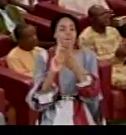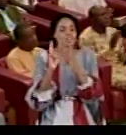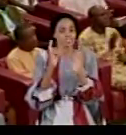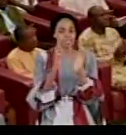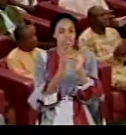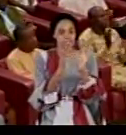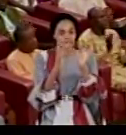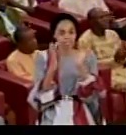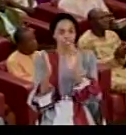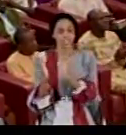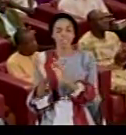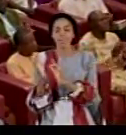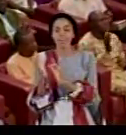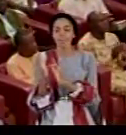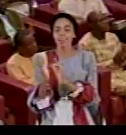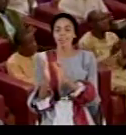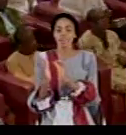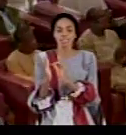to